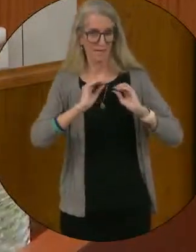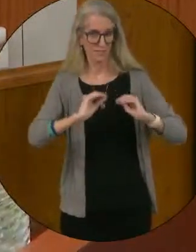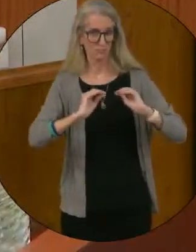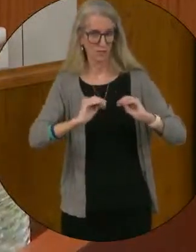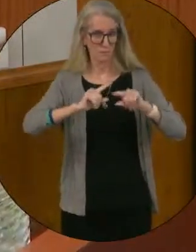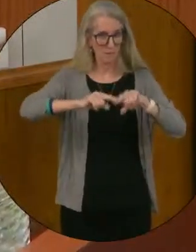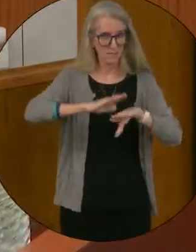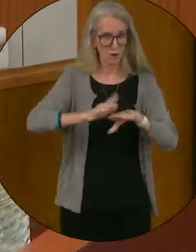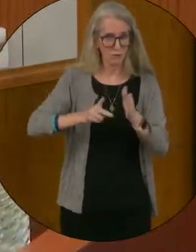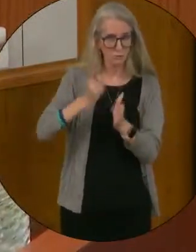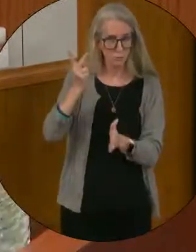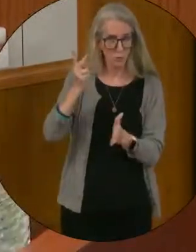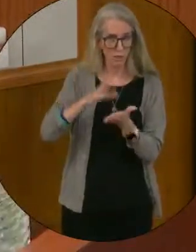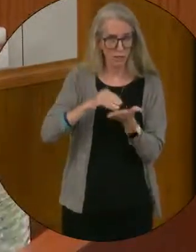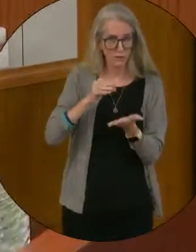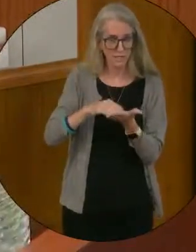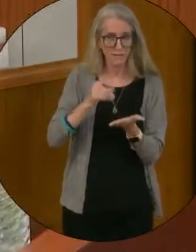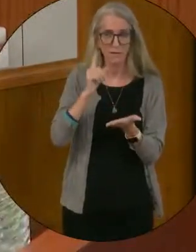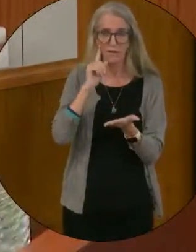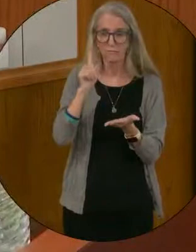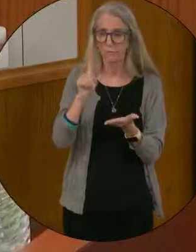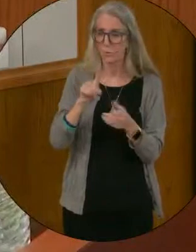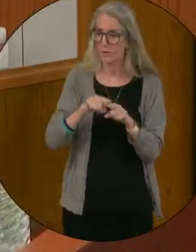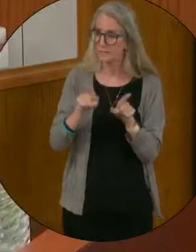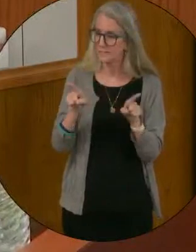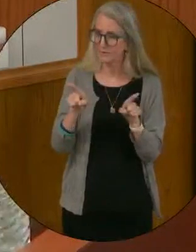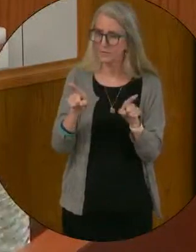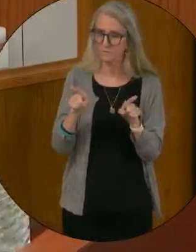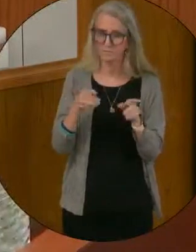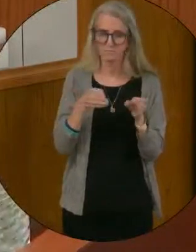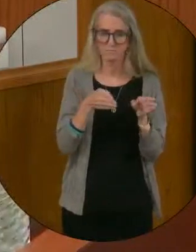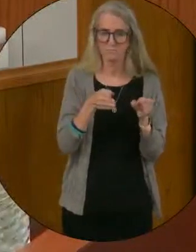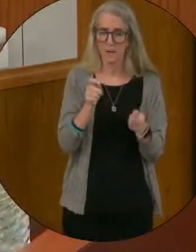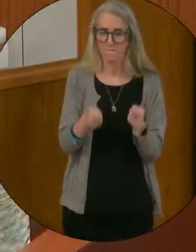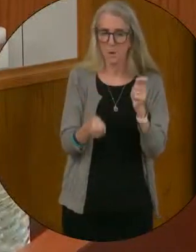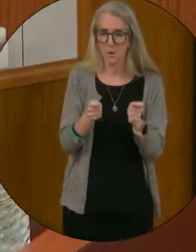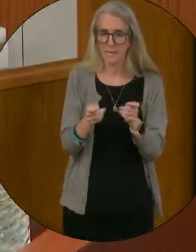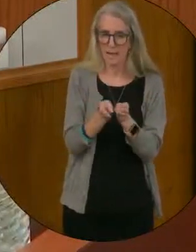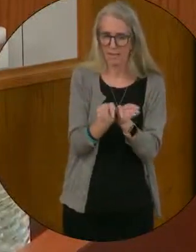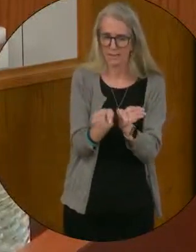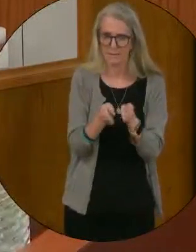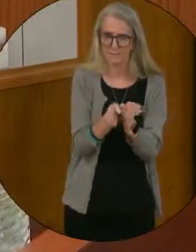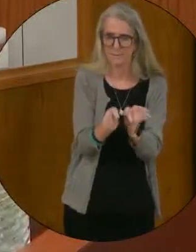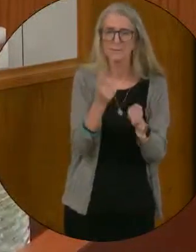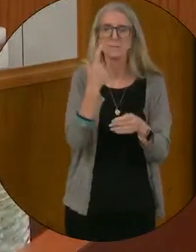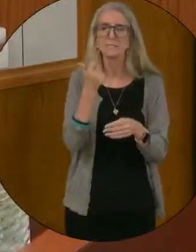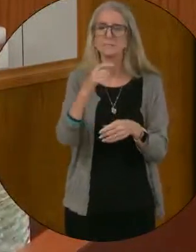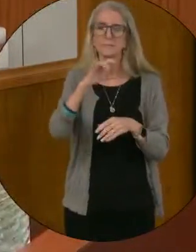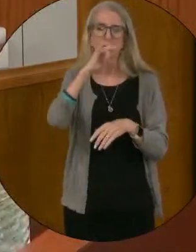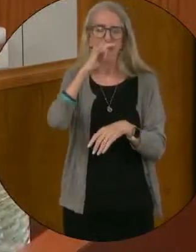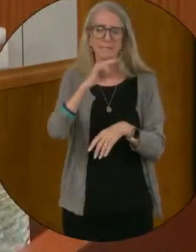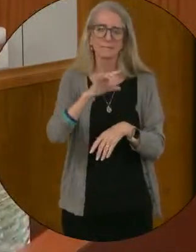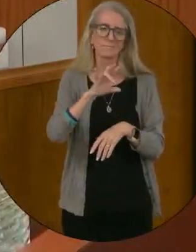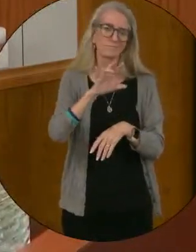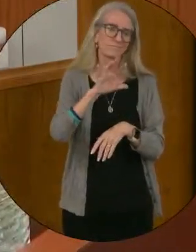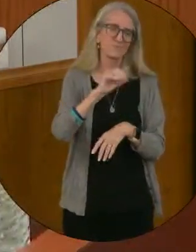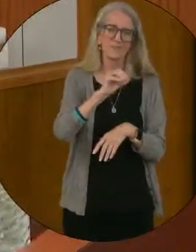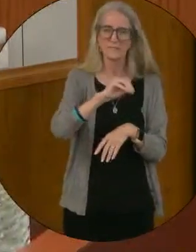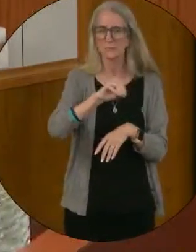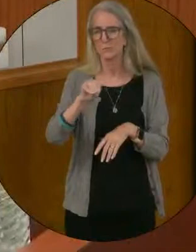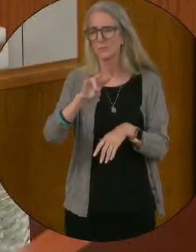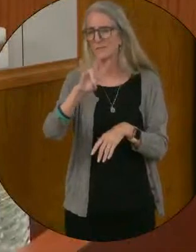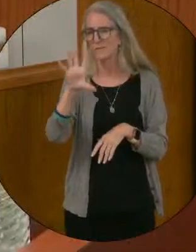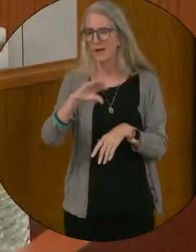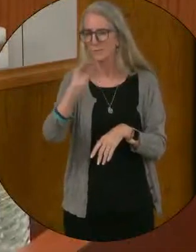dual learning for different kind of modalities? And the reason why I ask this is because it's anywhere between 50 to 75% of students when they enter